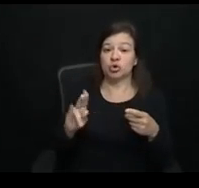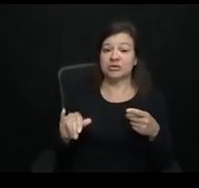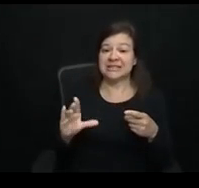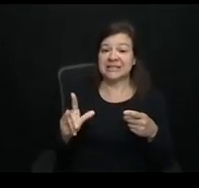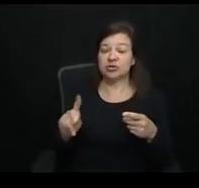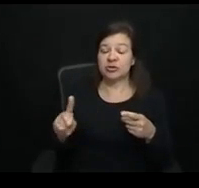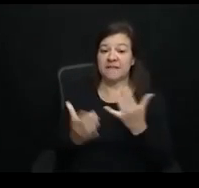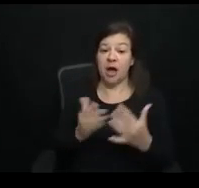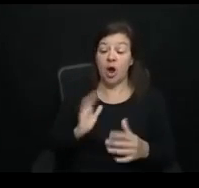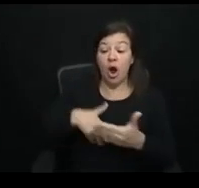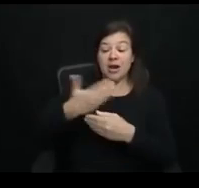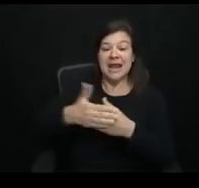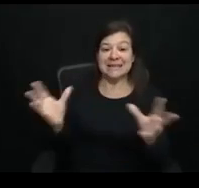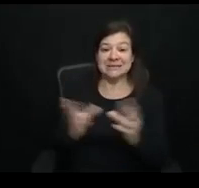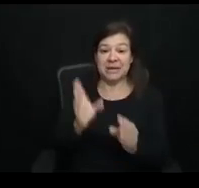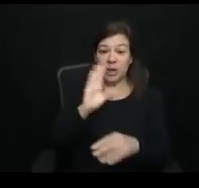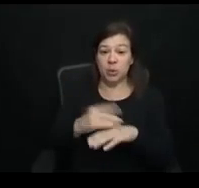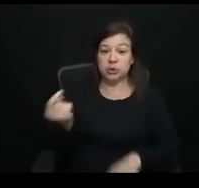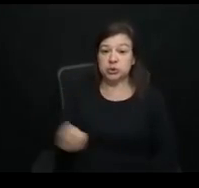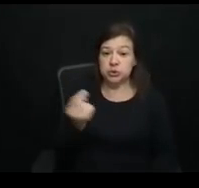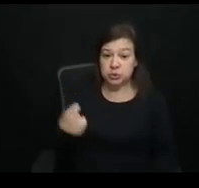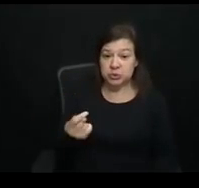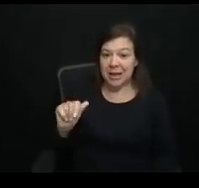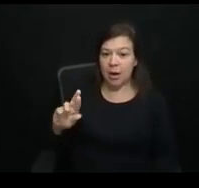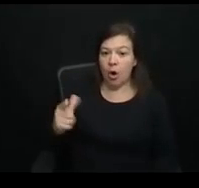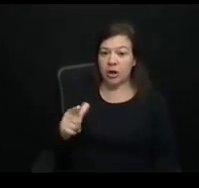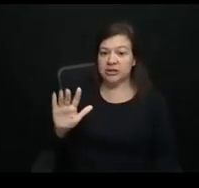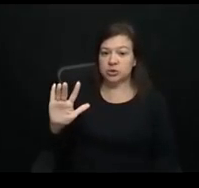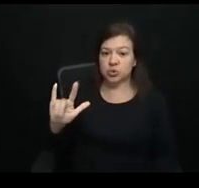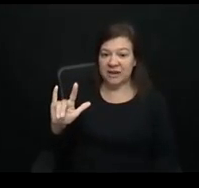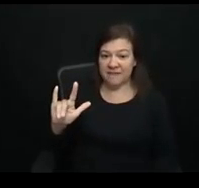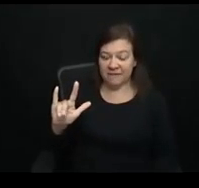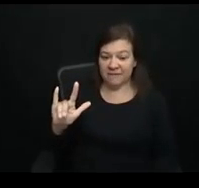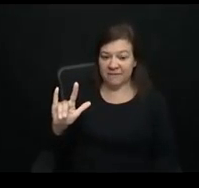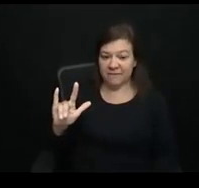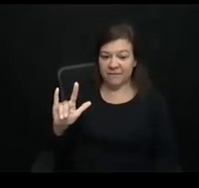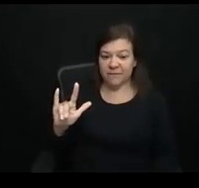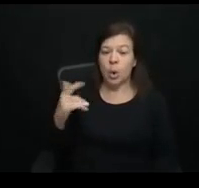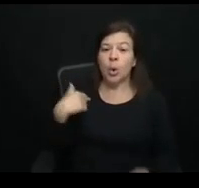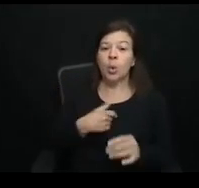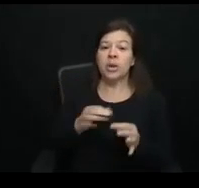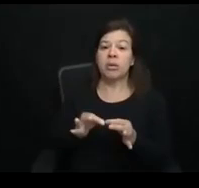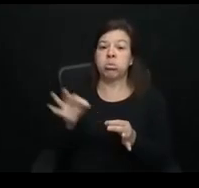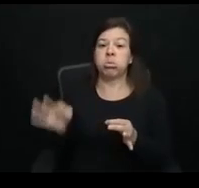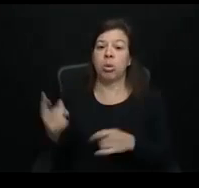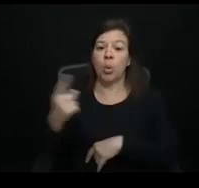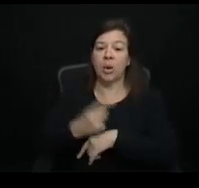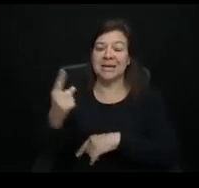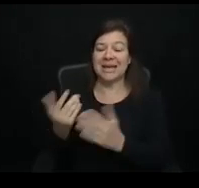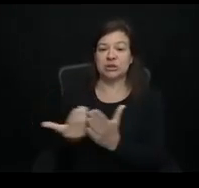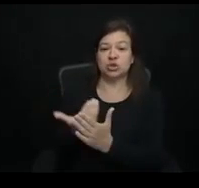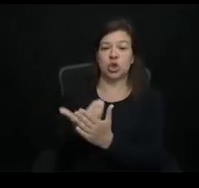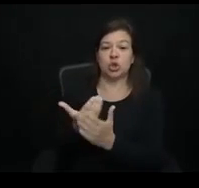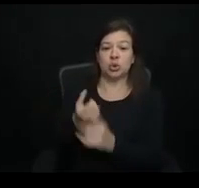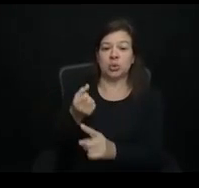our community meeting, is set for Tuesday, August 25th. We actually extended it one day so that the new incident management team